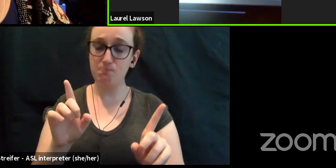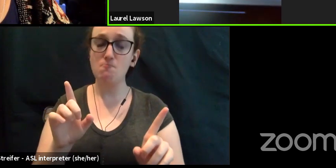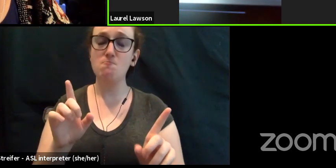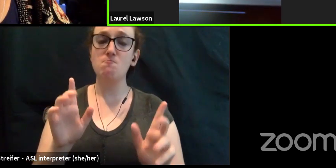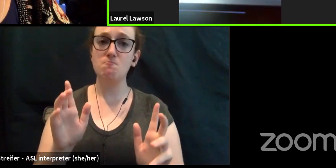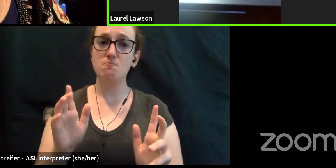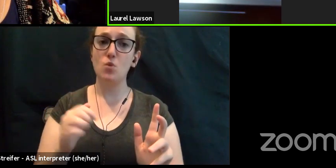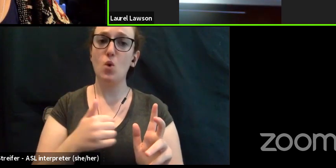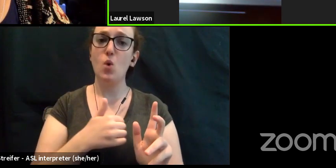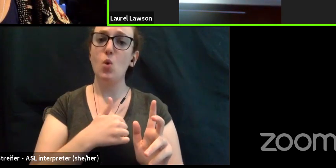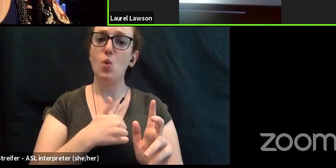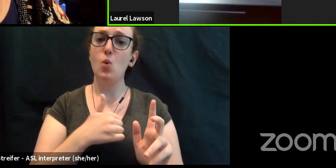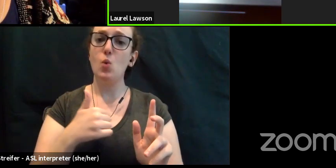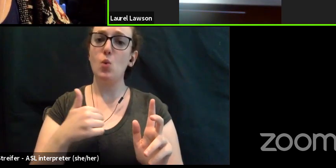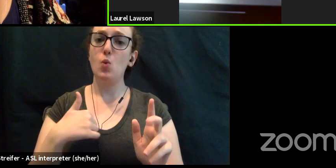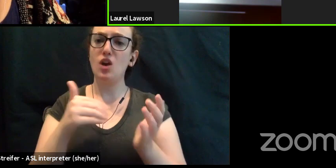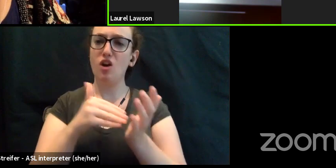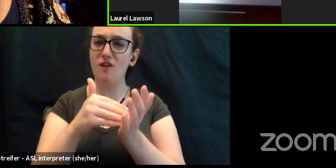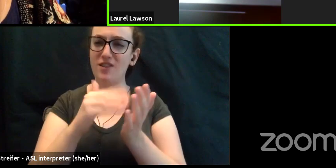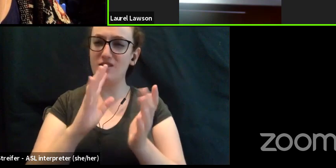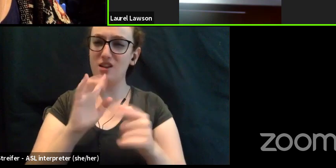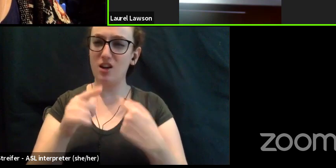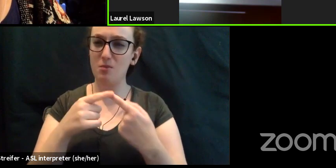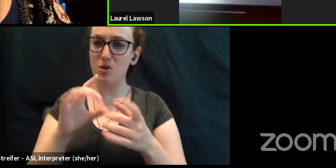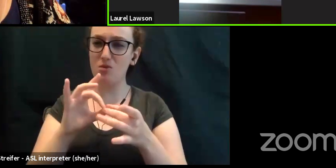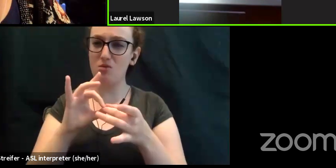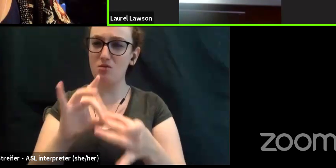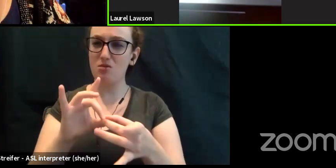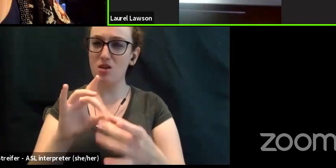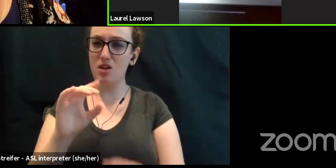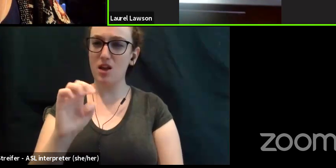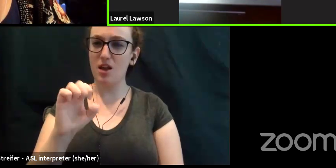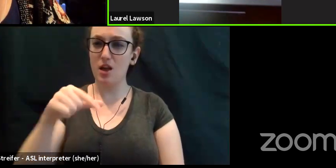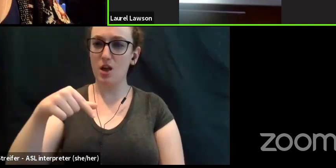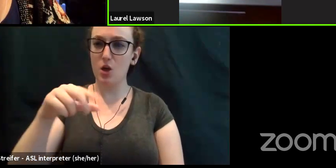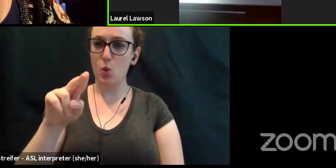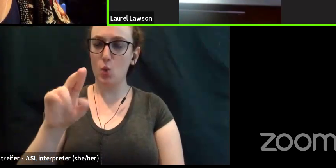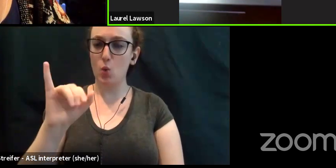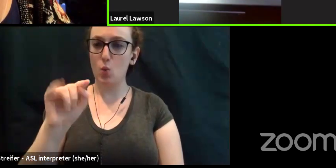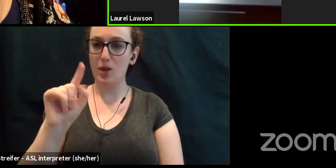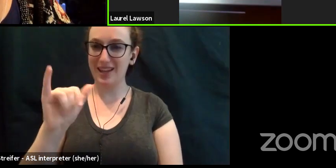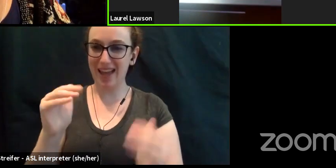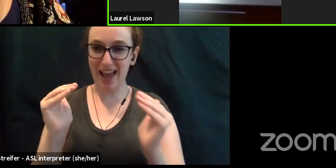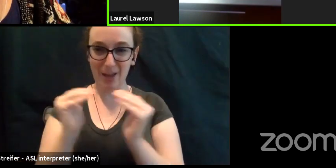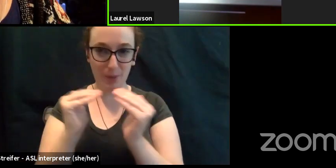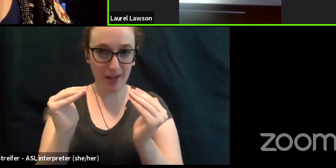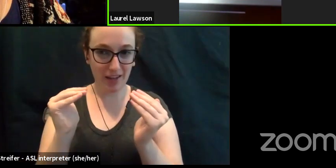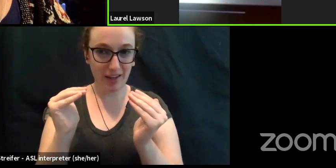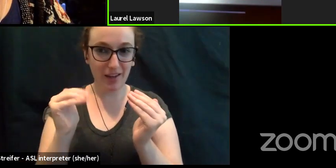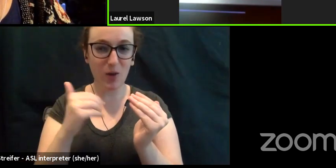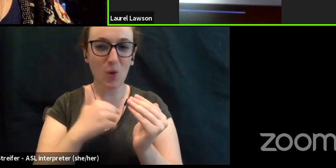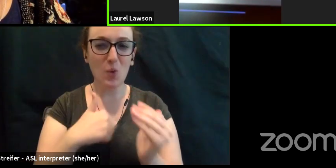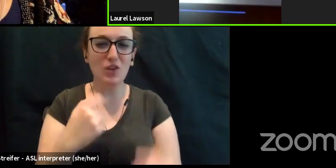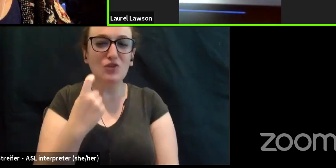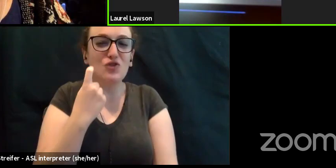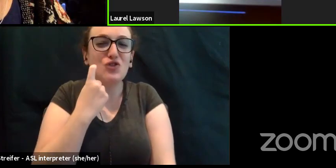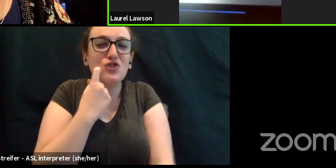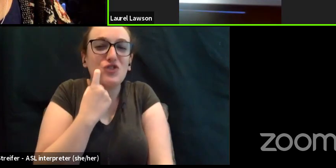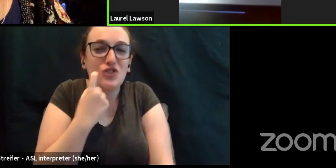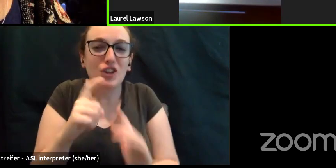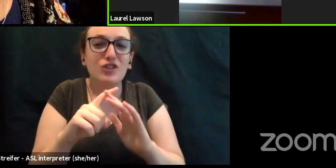about equity, and I feel this conversation has just caught on in a lot of